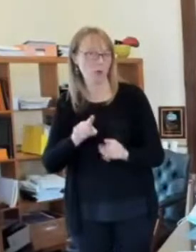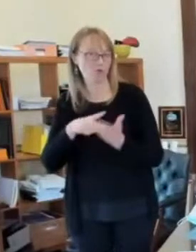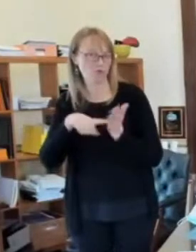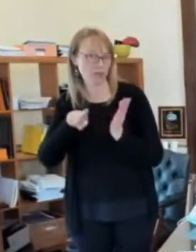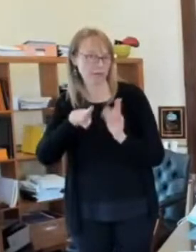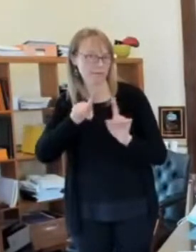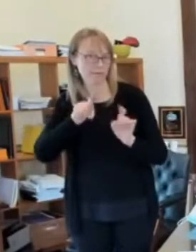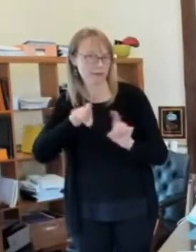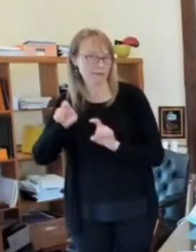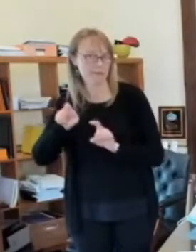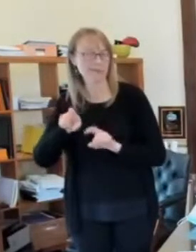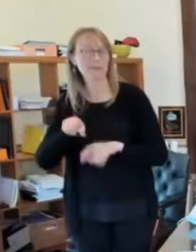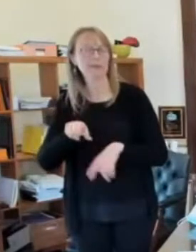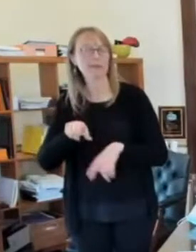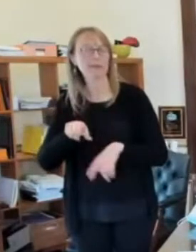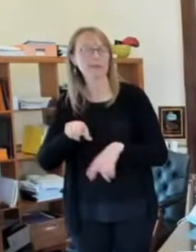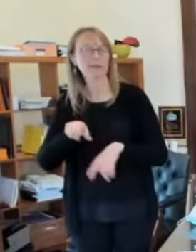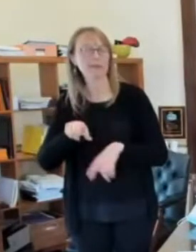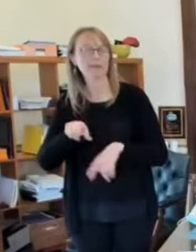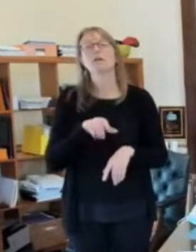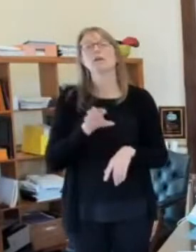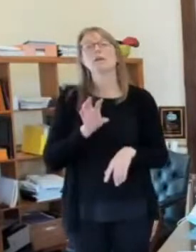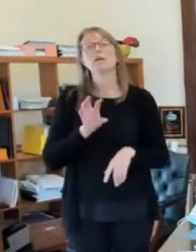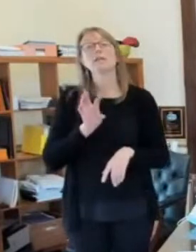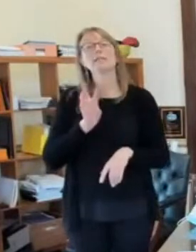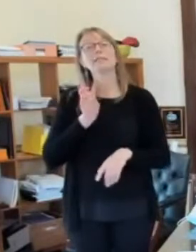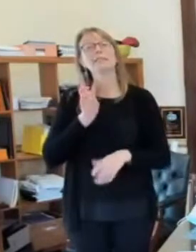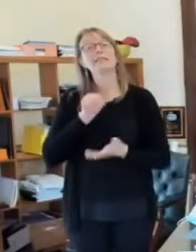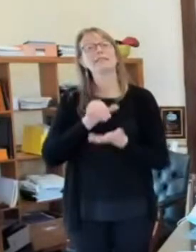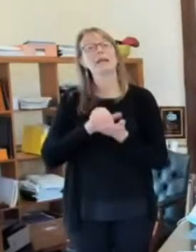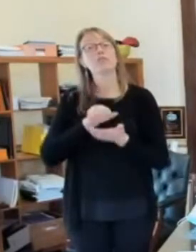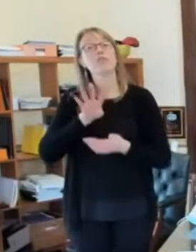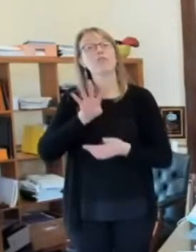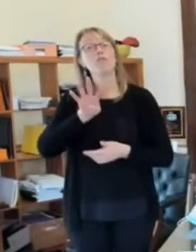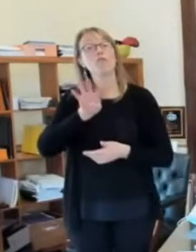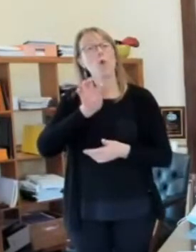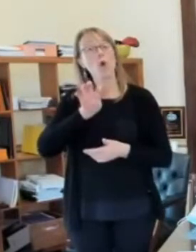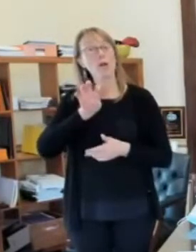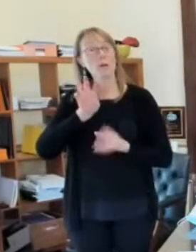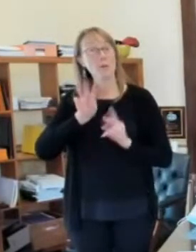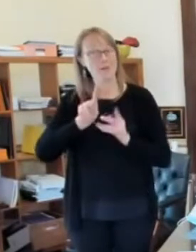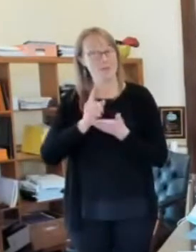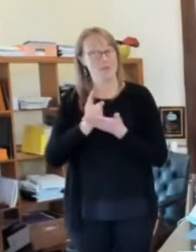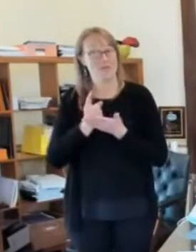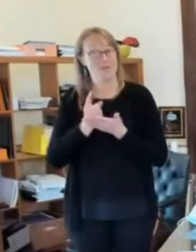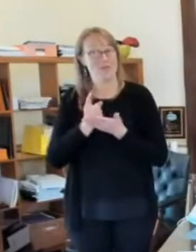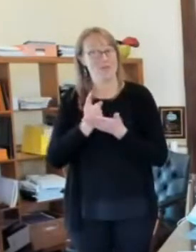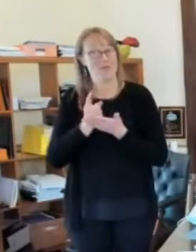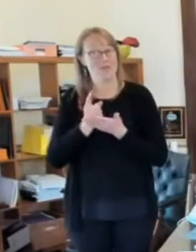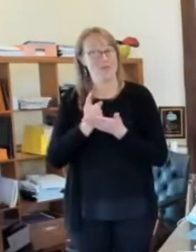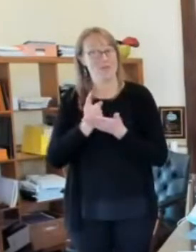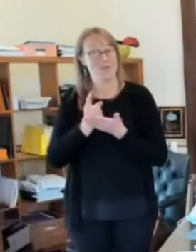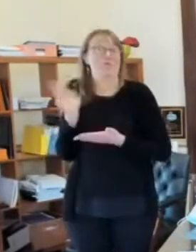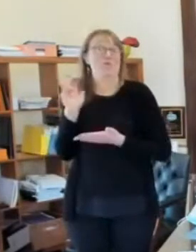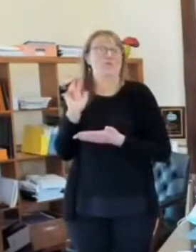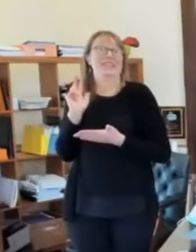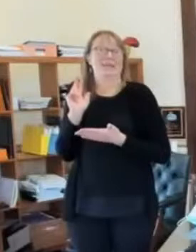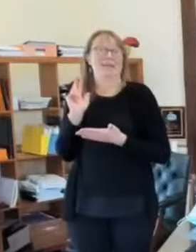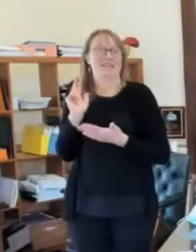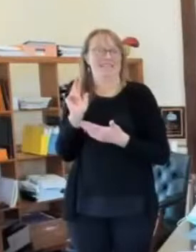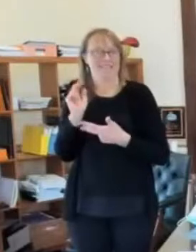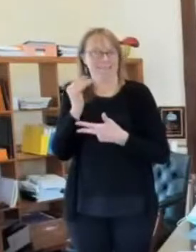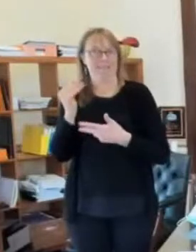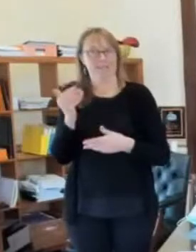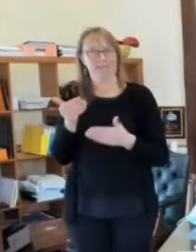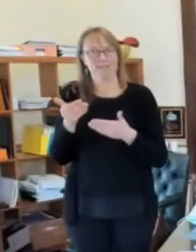That was the week of Christmas. Whoops. I don't have, pardon? Oh, one more page.